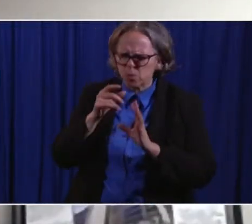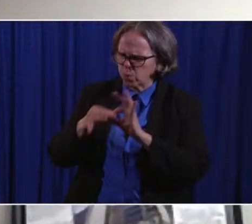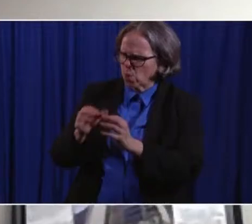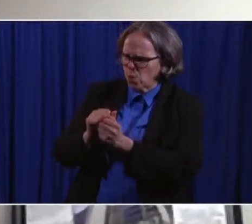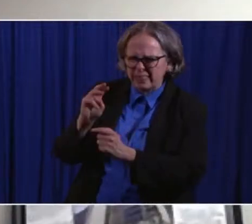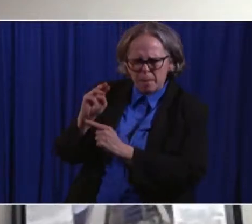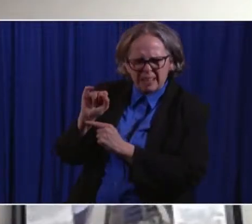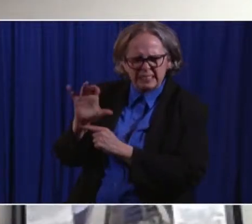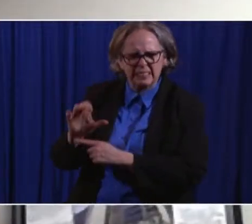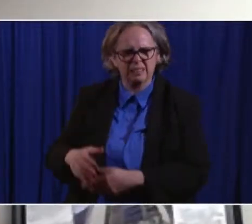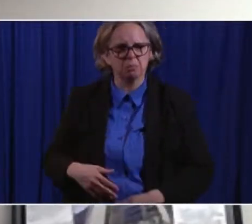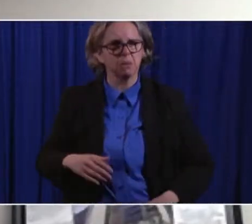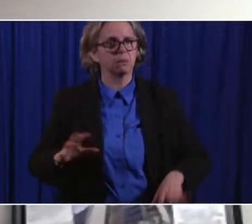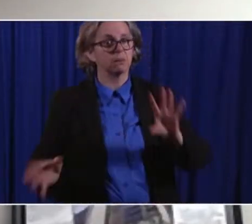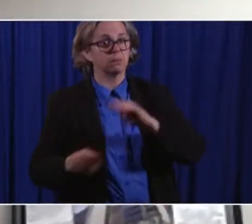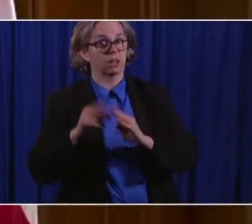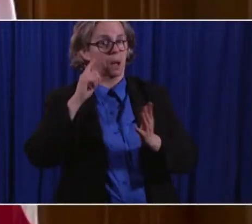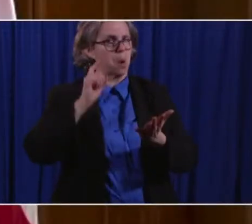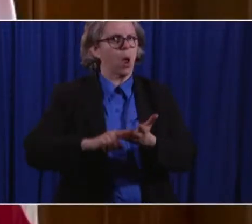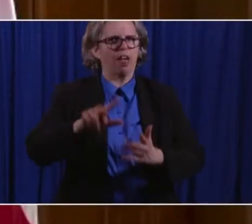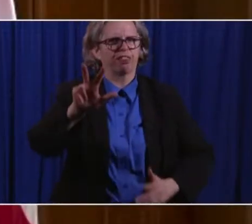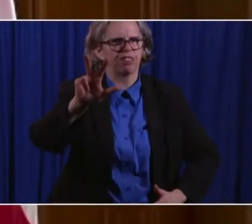dating all the way back until April.